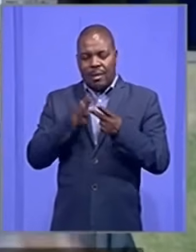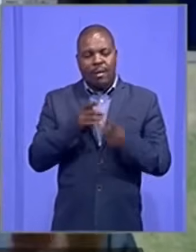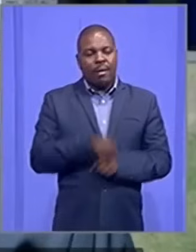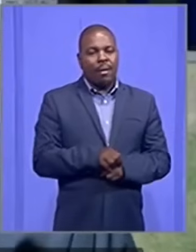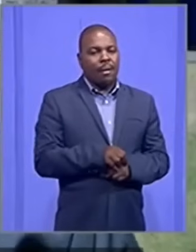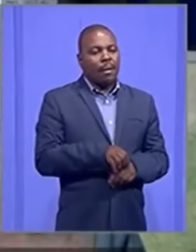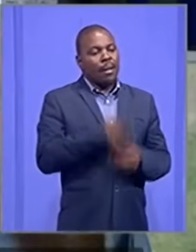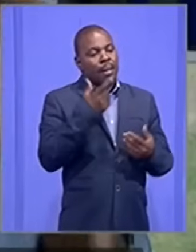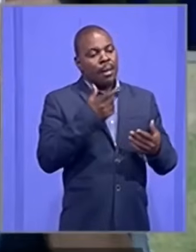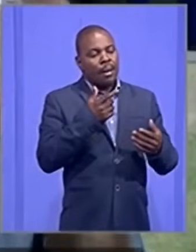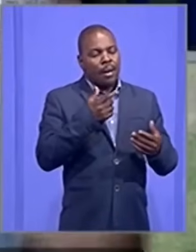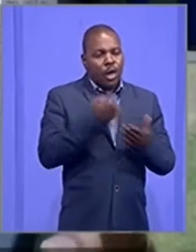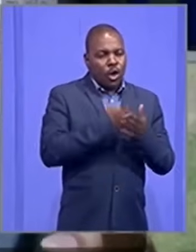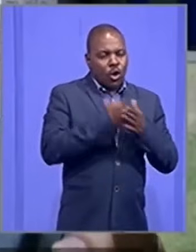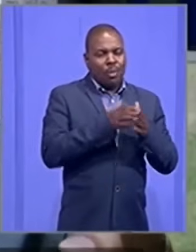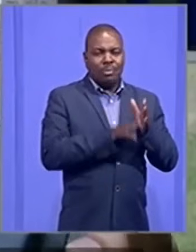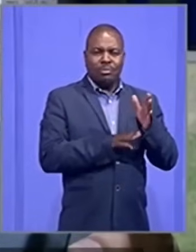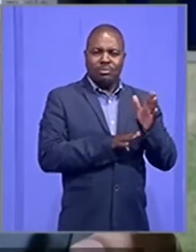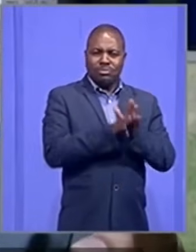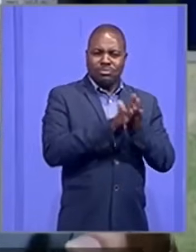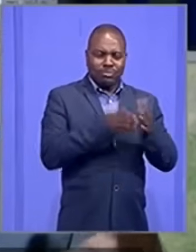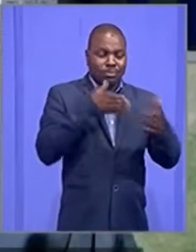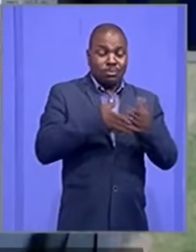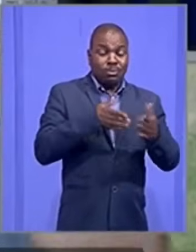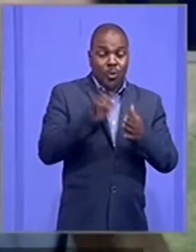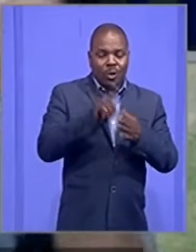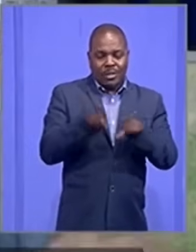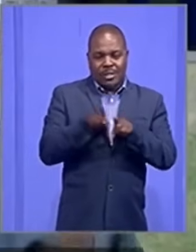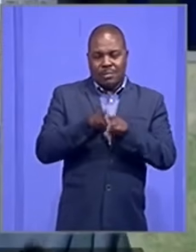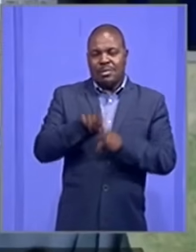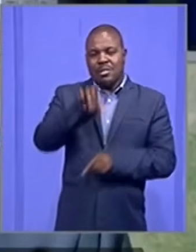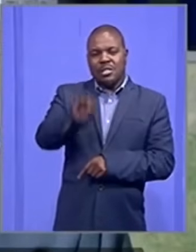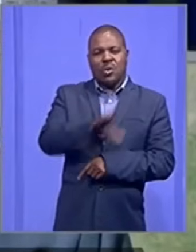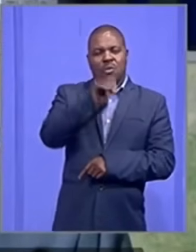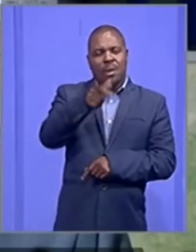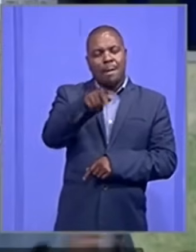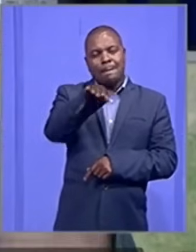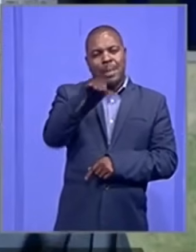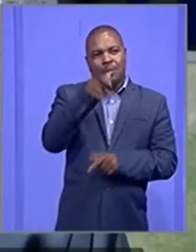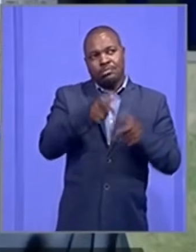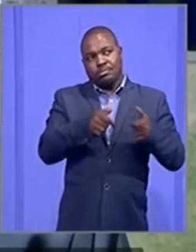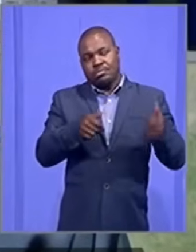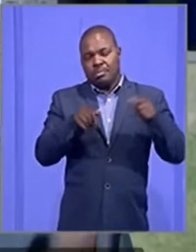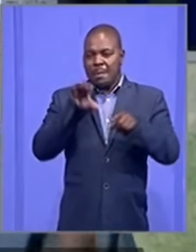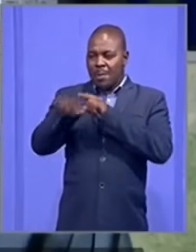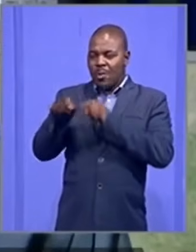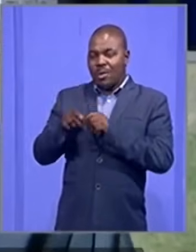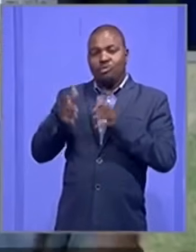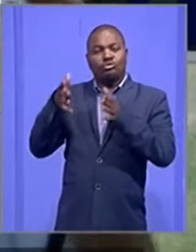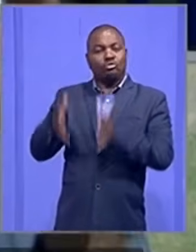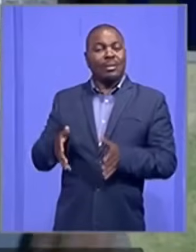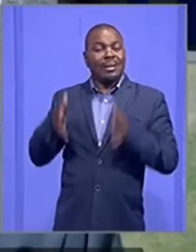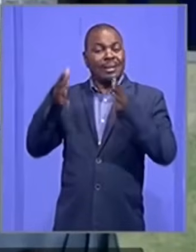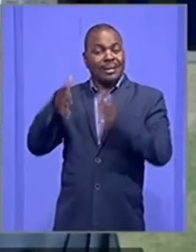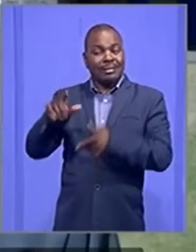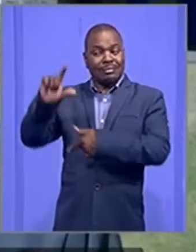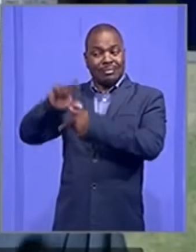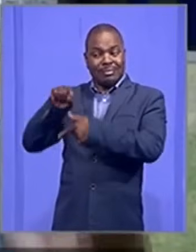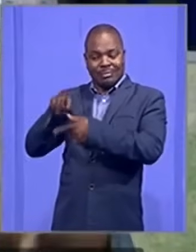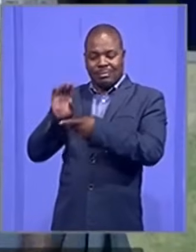macroeconomic impediments, even the South African Reserve Bank has identified that as well. Rail transport or Transnet